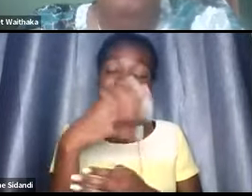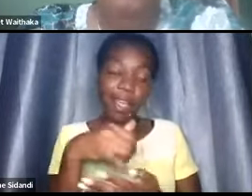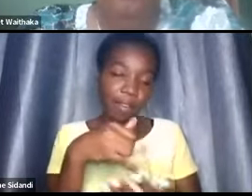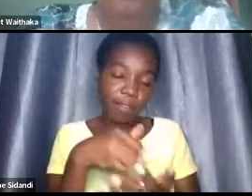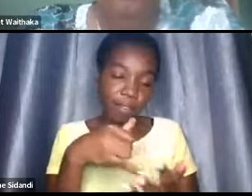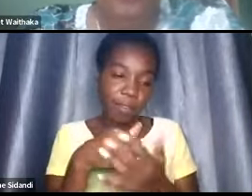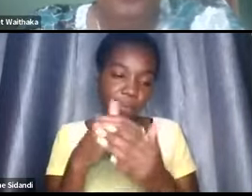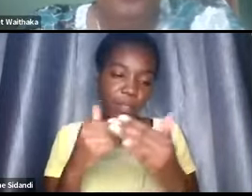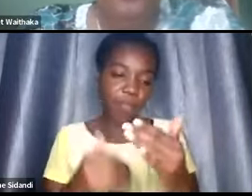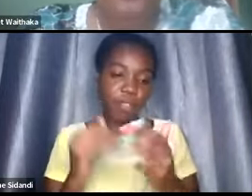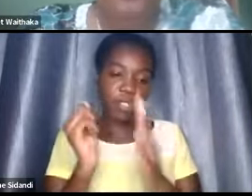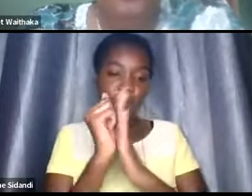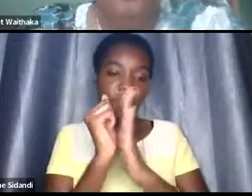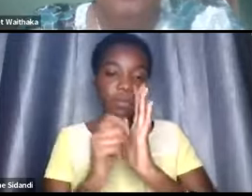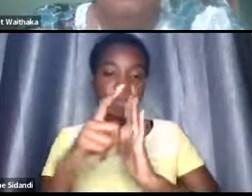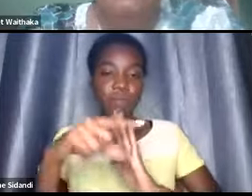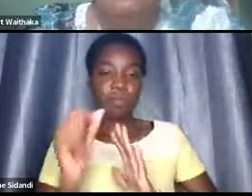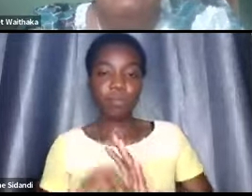chosen. Thank you.